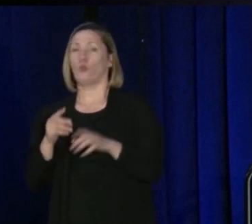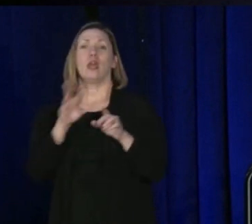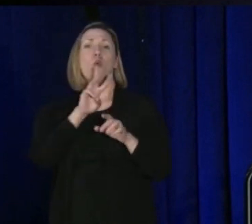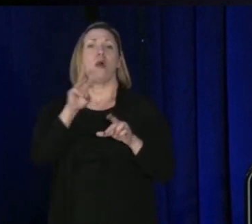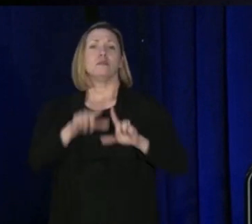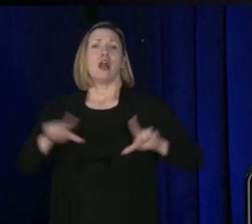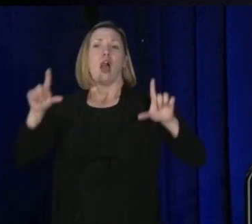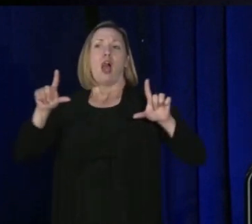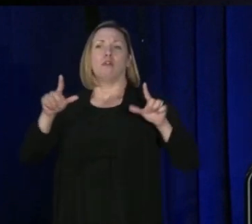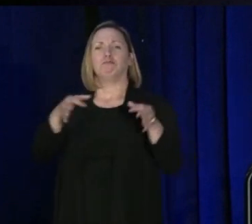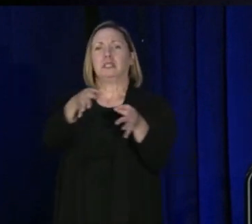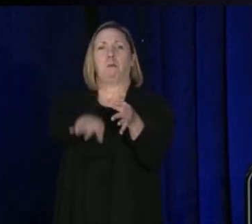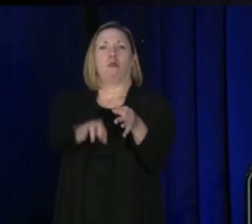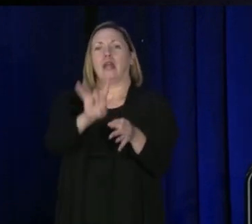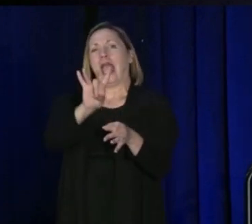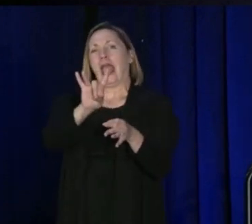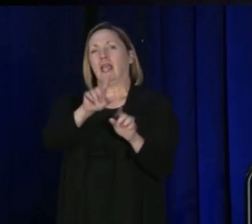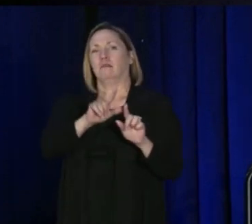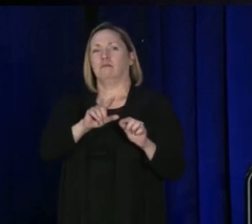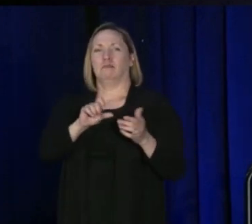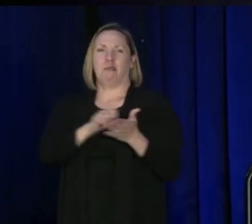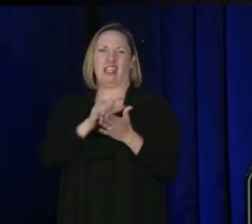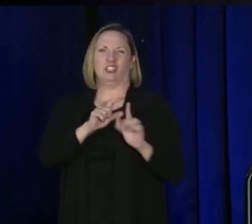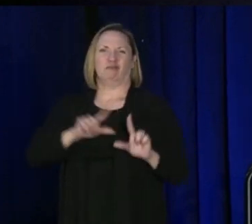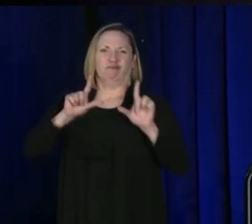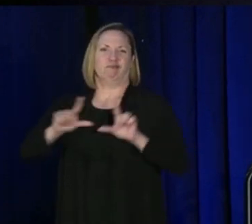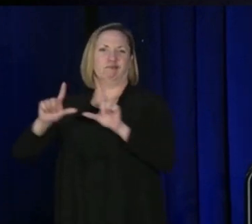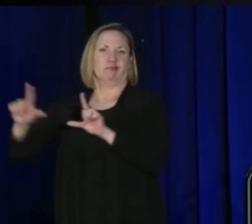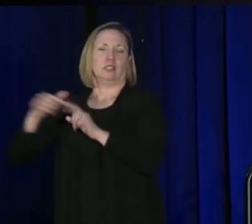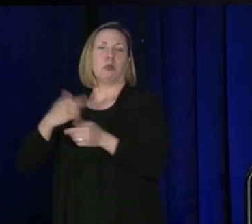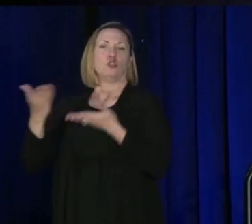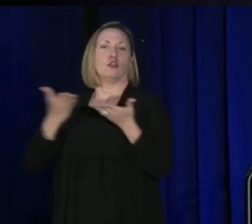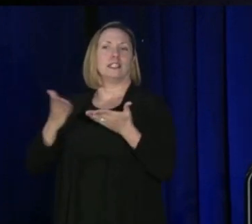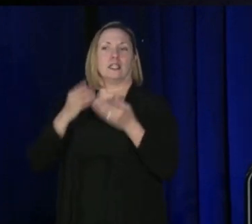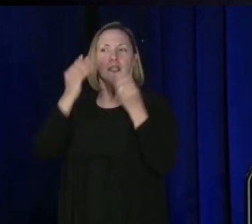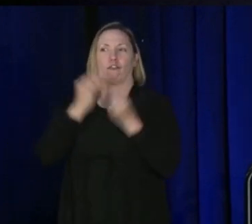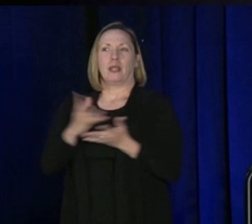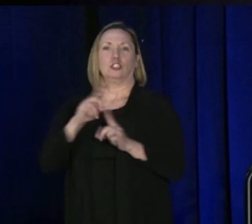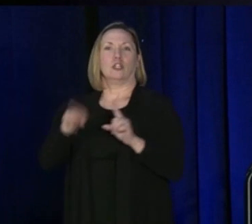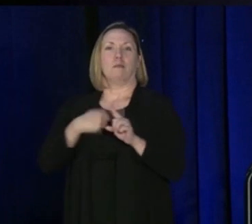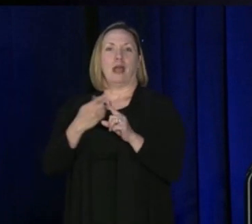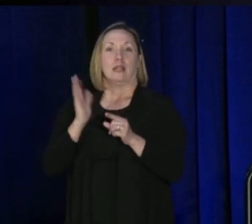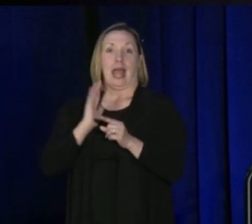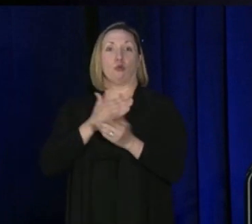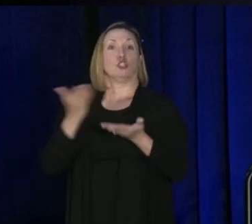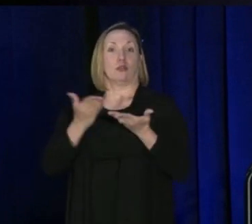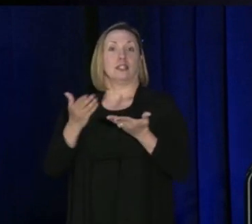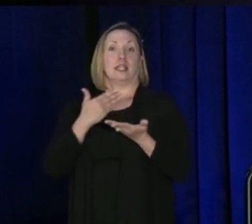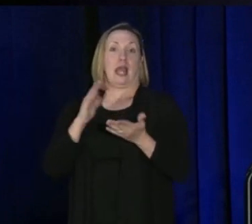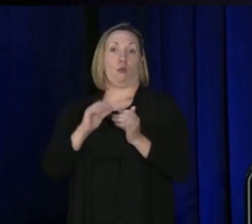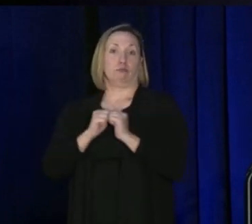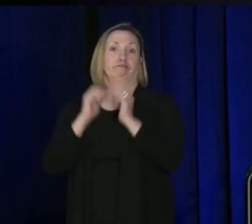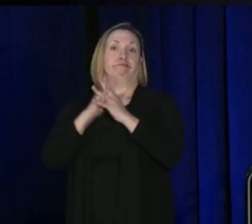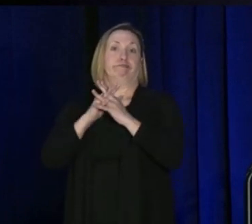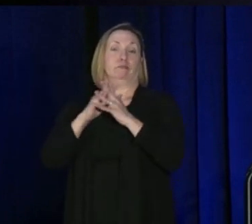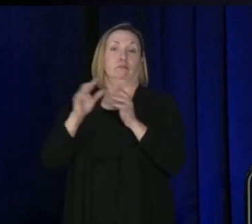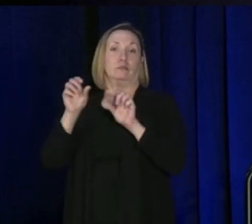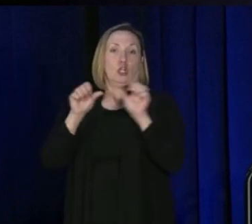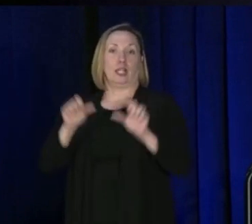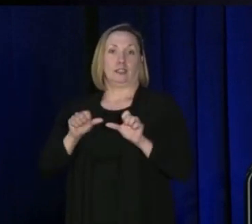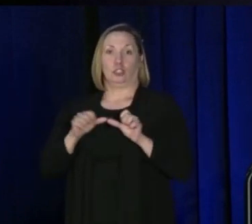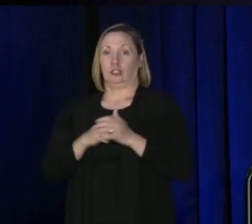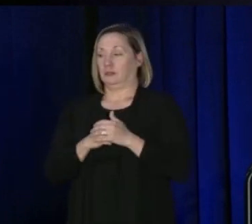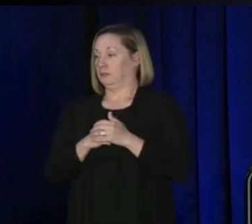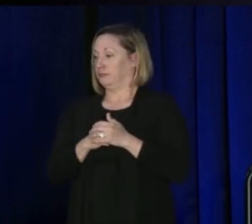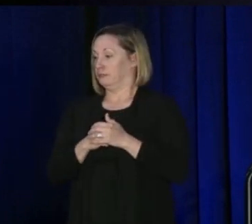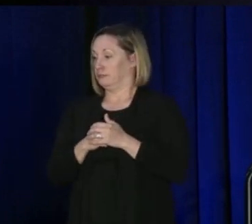pages long. It was for servicing information about our servers and our architecture. And so we started using Redux. Let's bring in some data. We